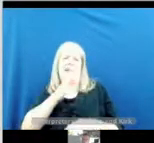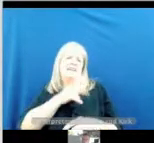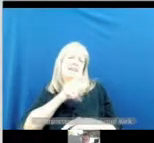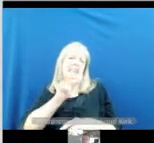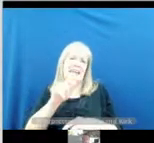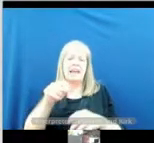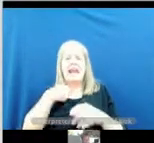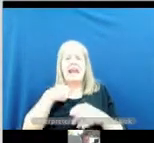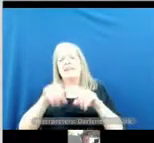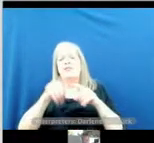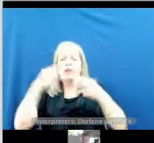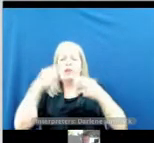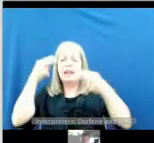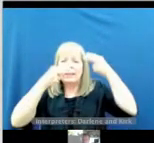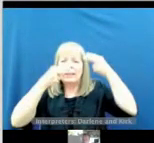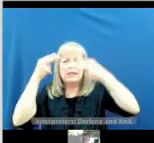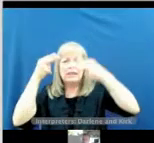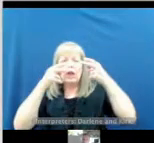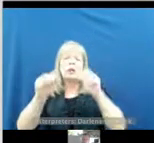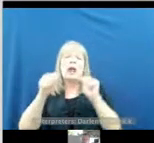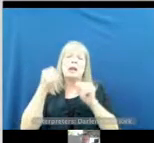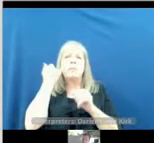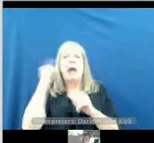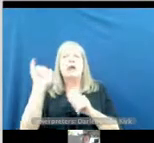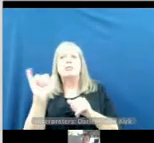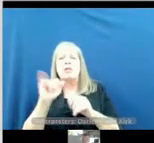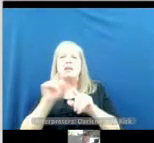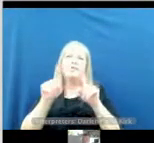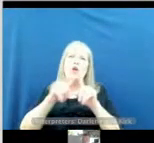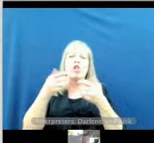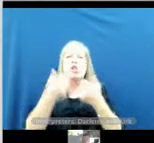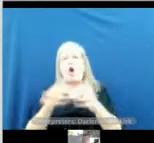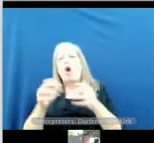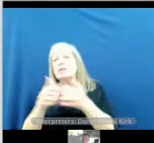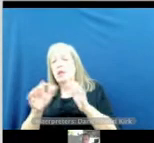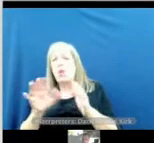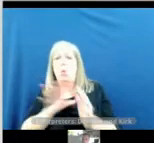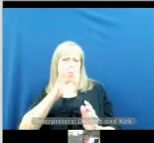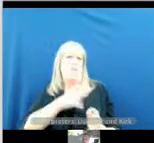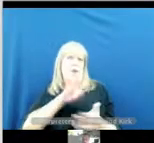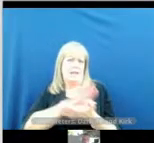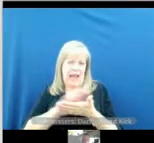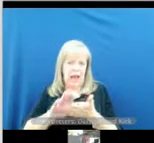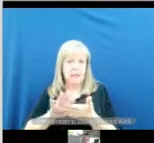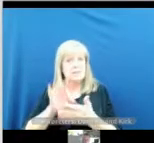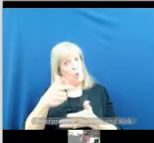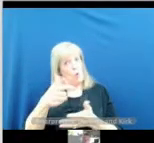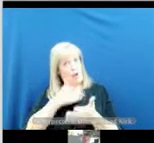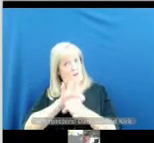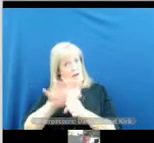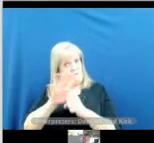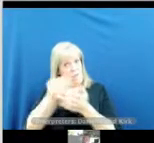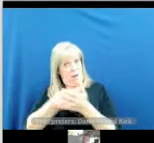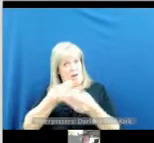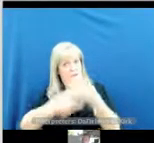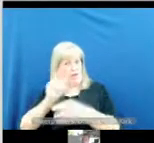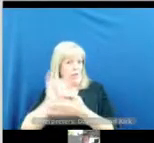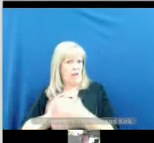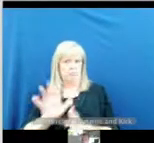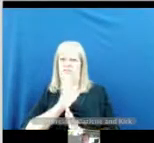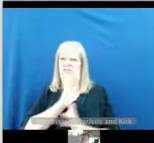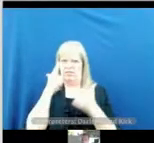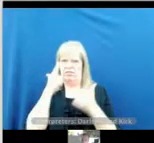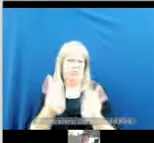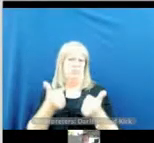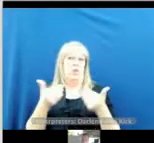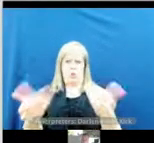vision loss. Definitely, if that's in your budget, I would absolutely encourage it. But there are also other simple ways to do this. And as you can